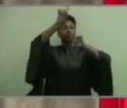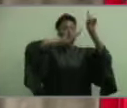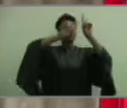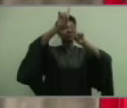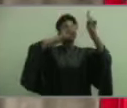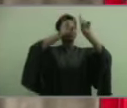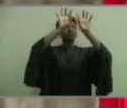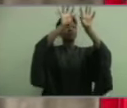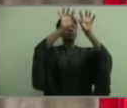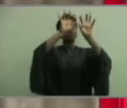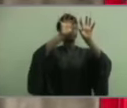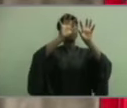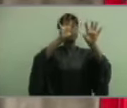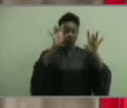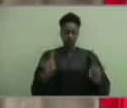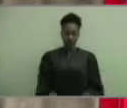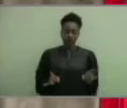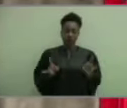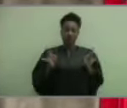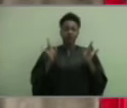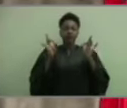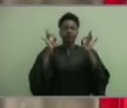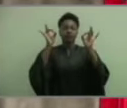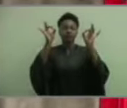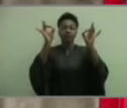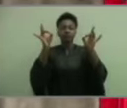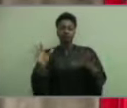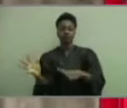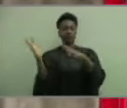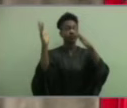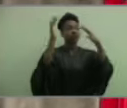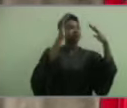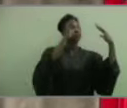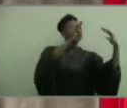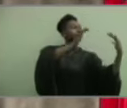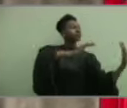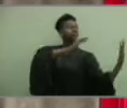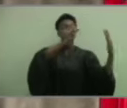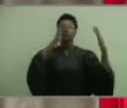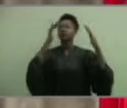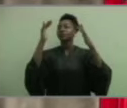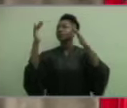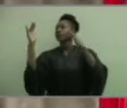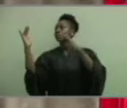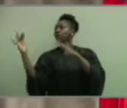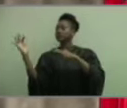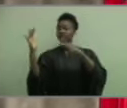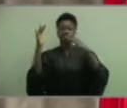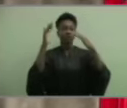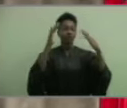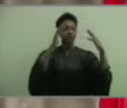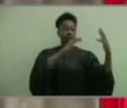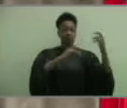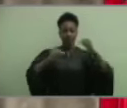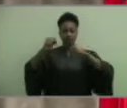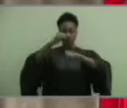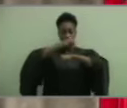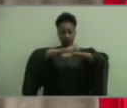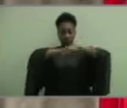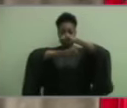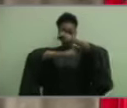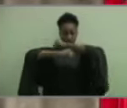through the perilous fight o'er the